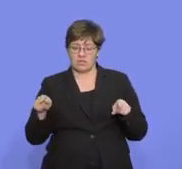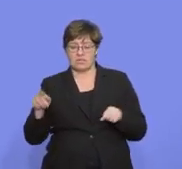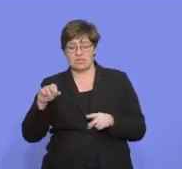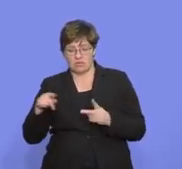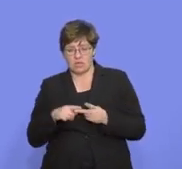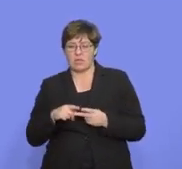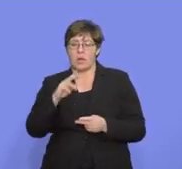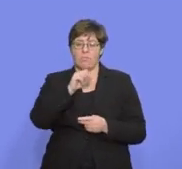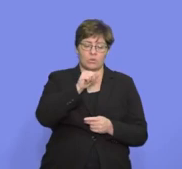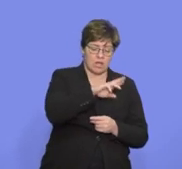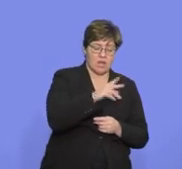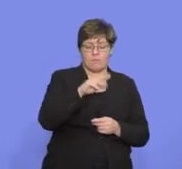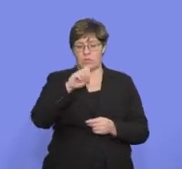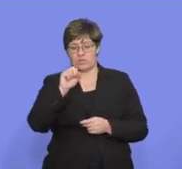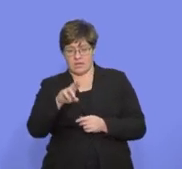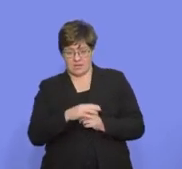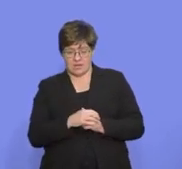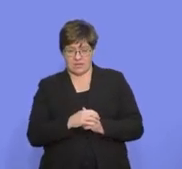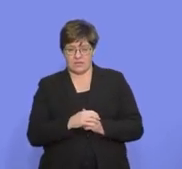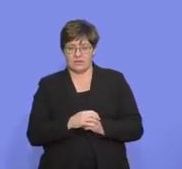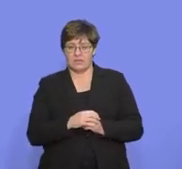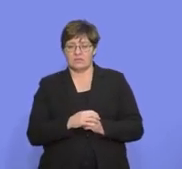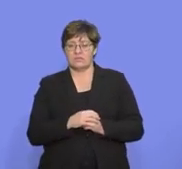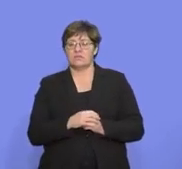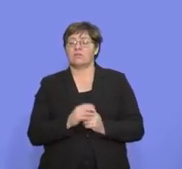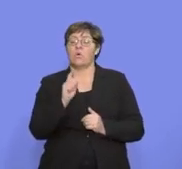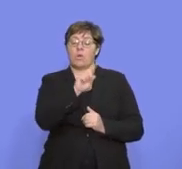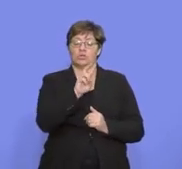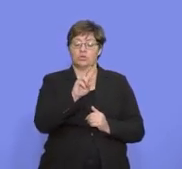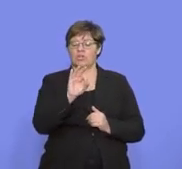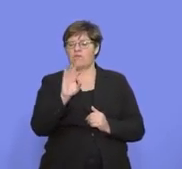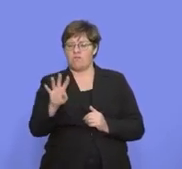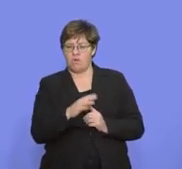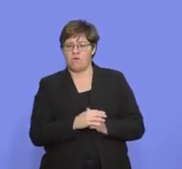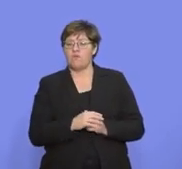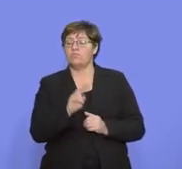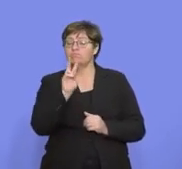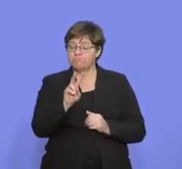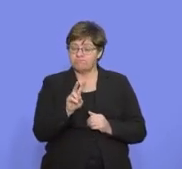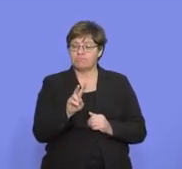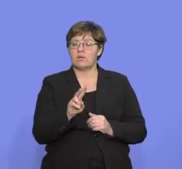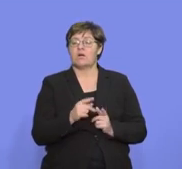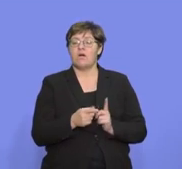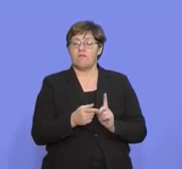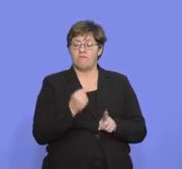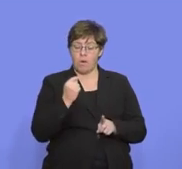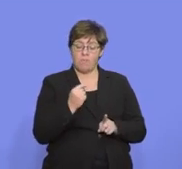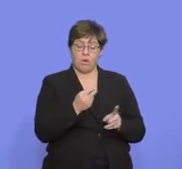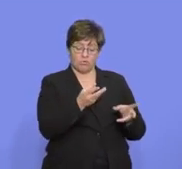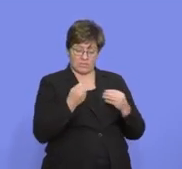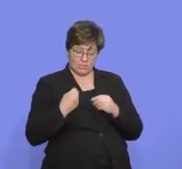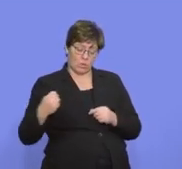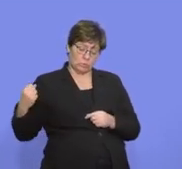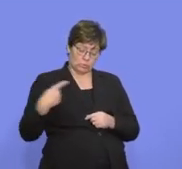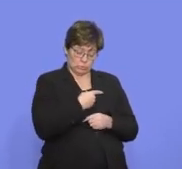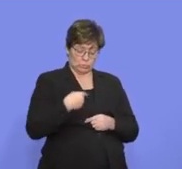and the motor neuron, right? Give only the numbers 1, 2, and 3 or 4 of the 2 neurons that transport impulses from the receptor to the